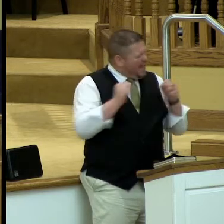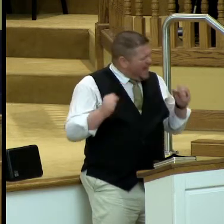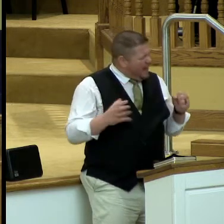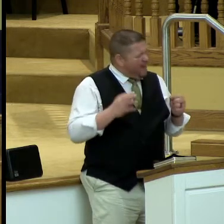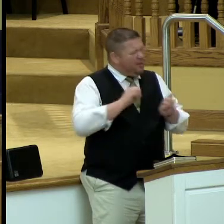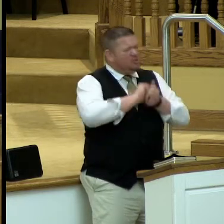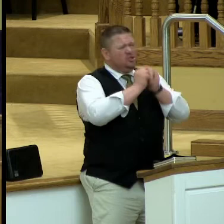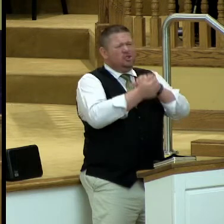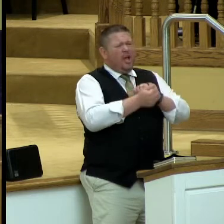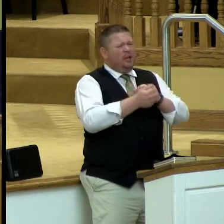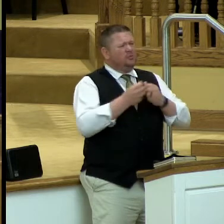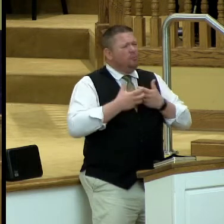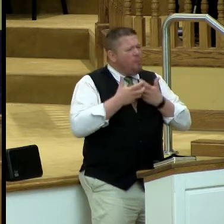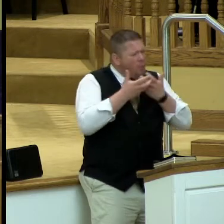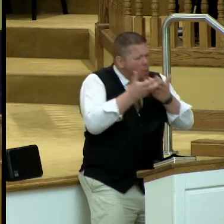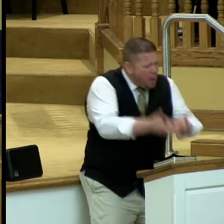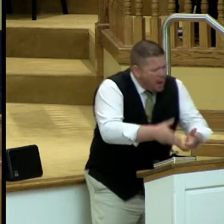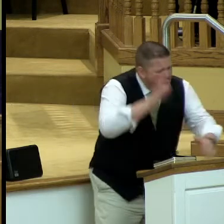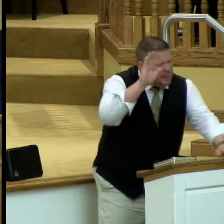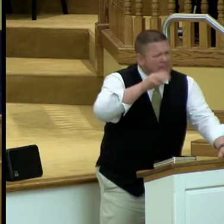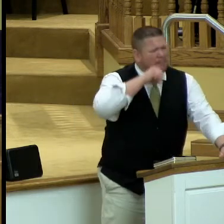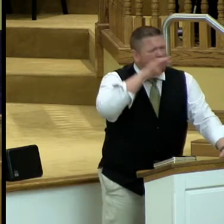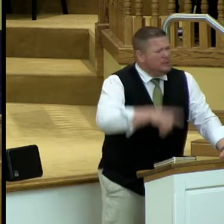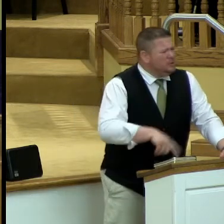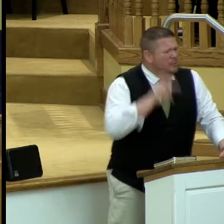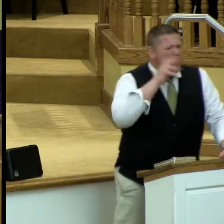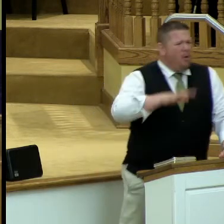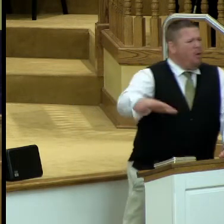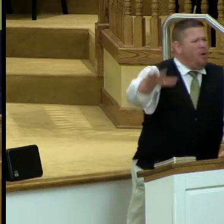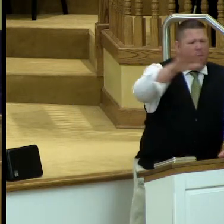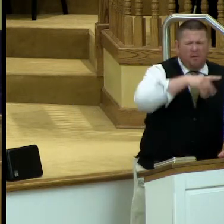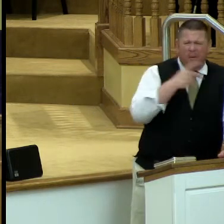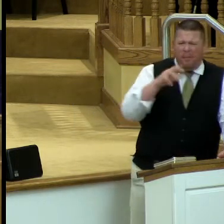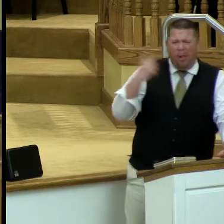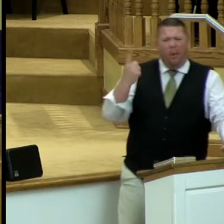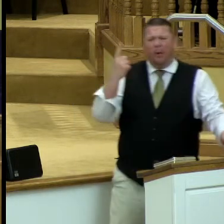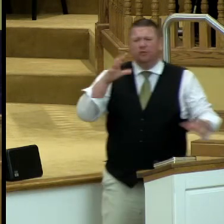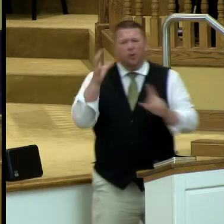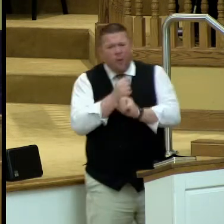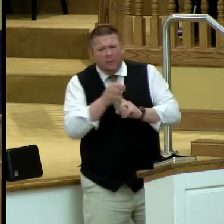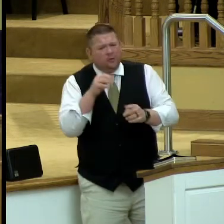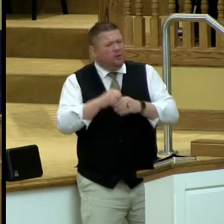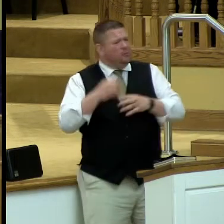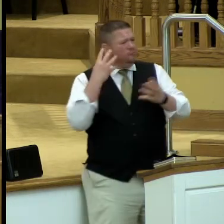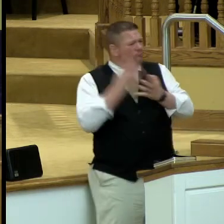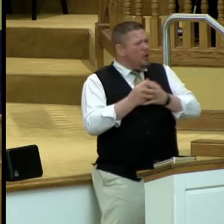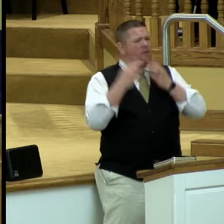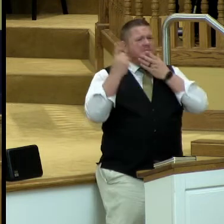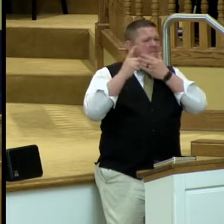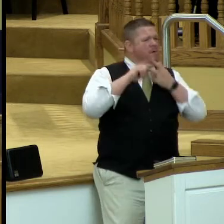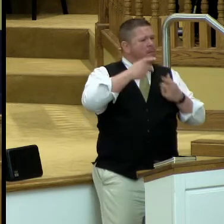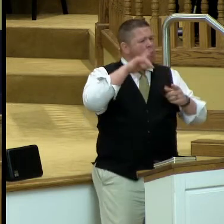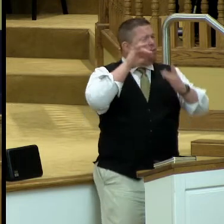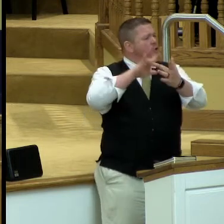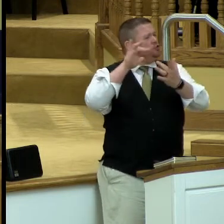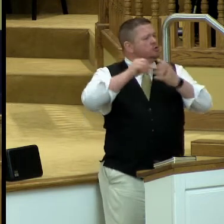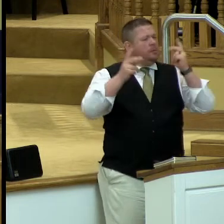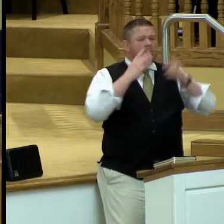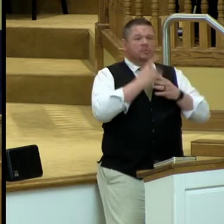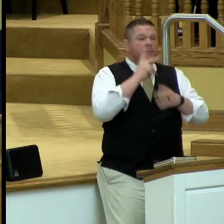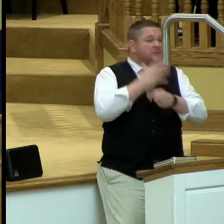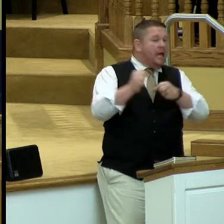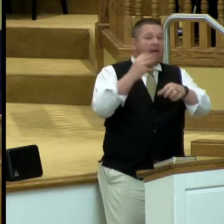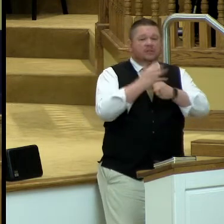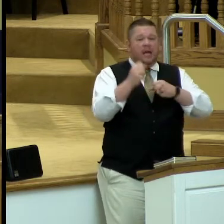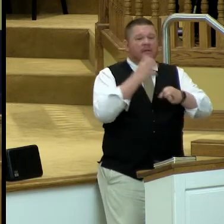saved and being able to pour out to some of the weirdest people you'll ever meet. Like, he was always arrested or getting in trouble for something, but someone always